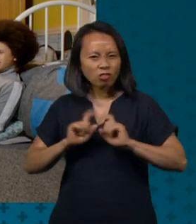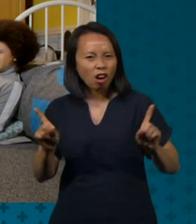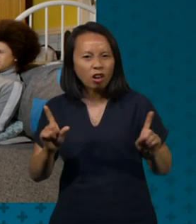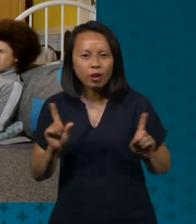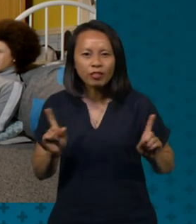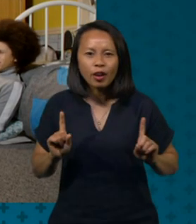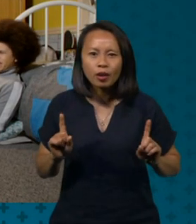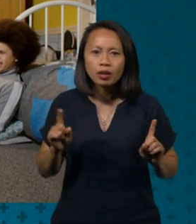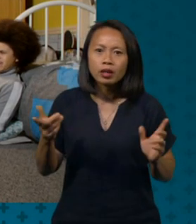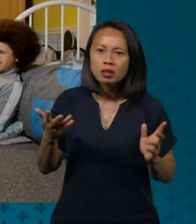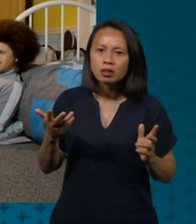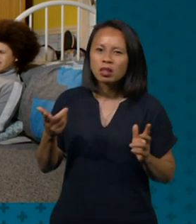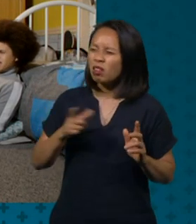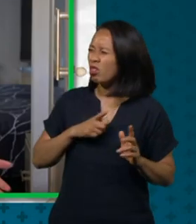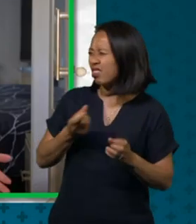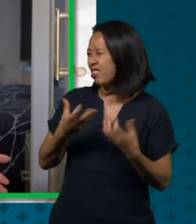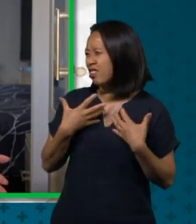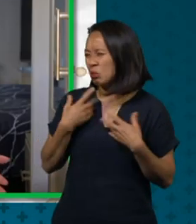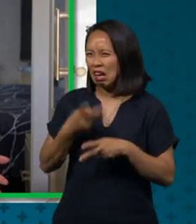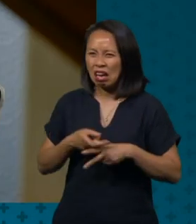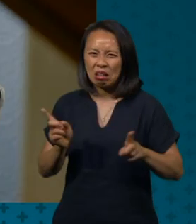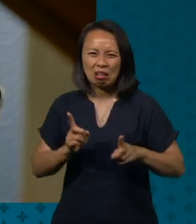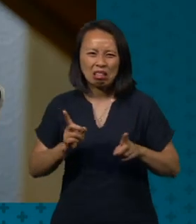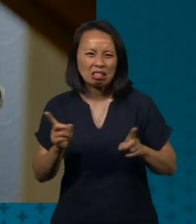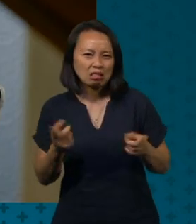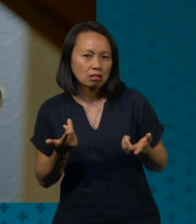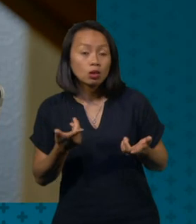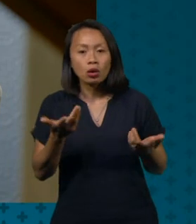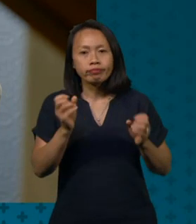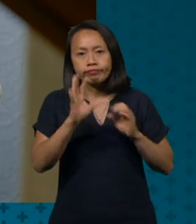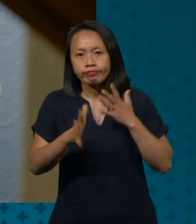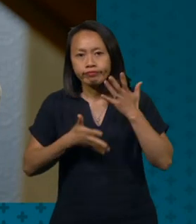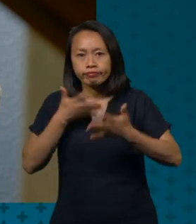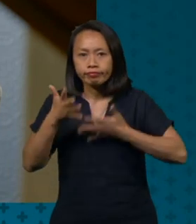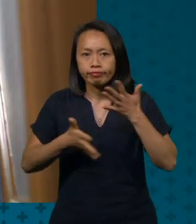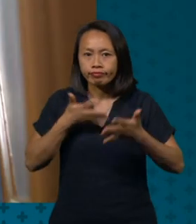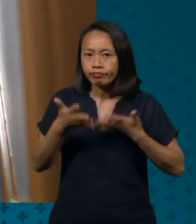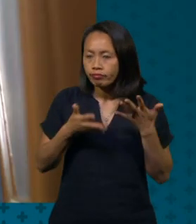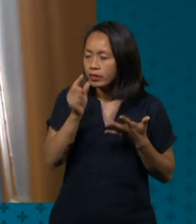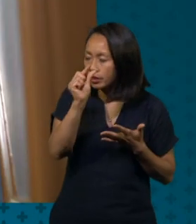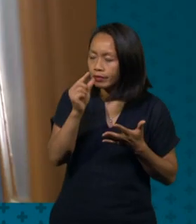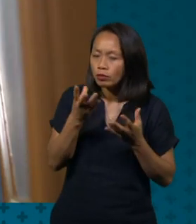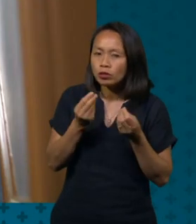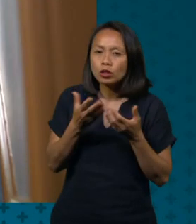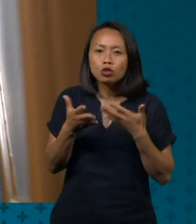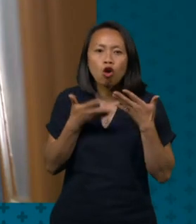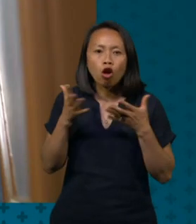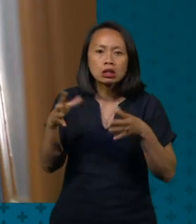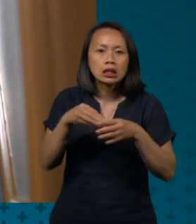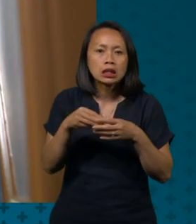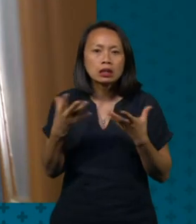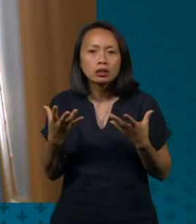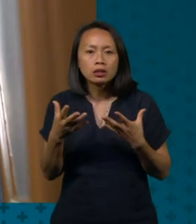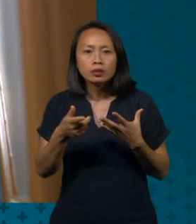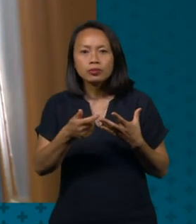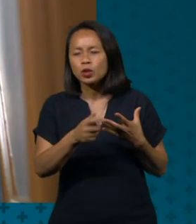can she tell us about life in care? So, let me explain. There's a little bit of a story attached. She's so cool. She's even got a pet name